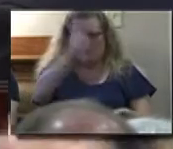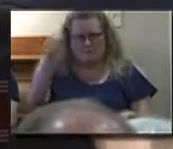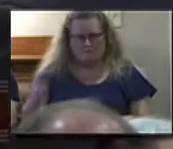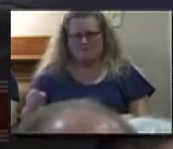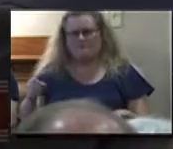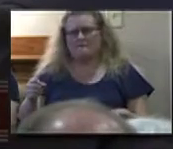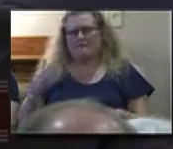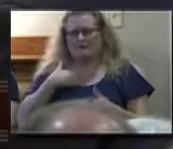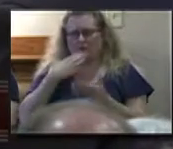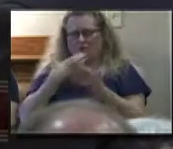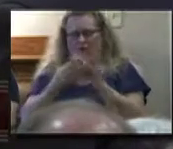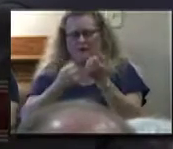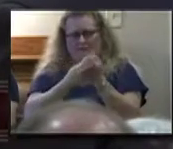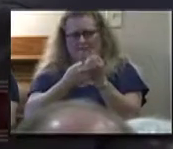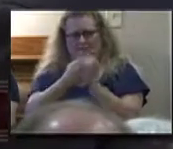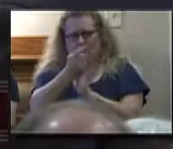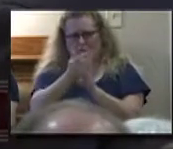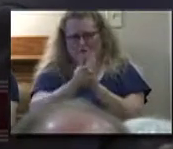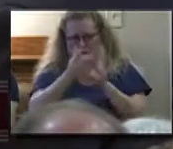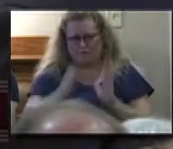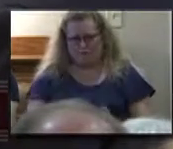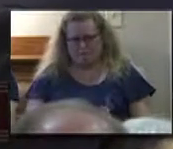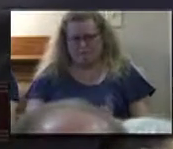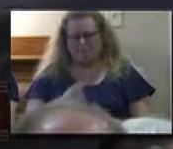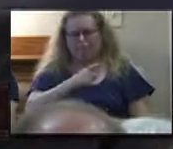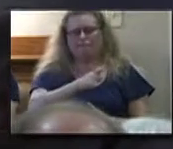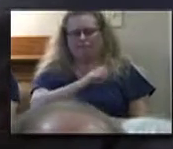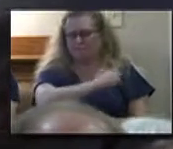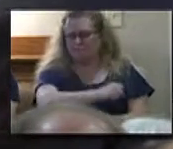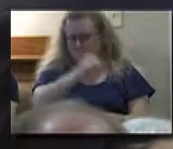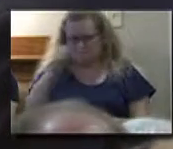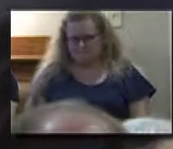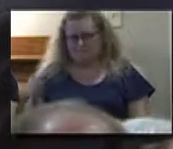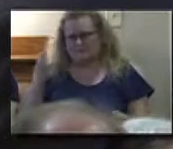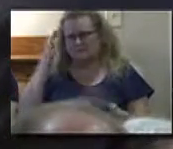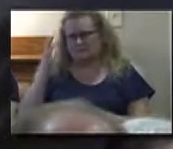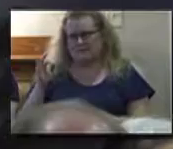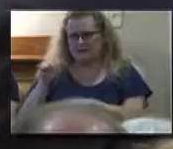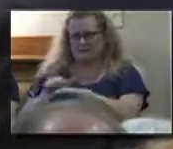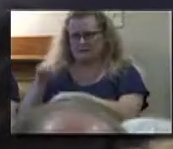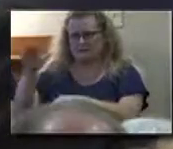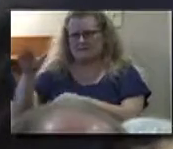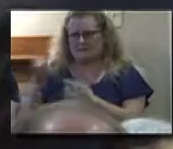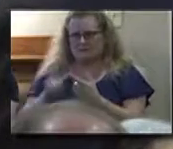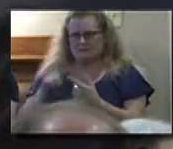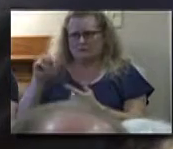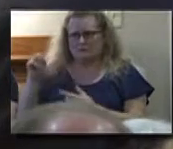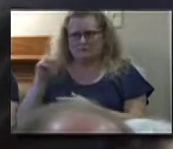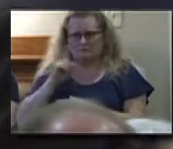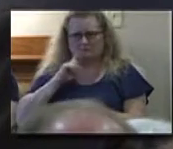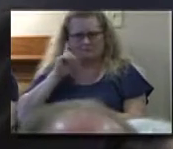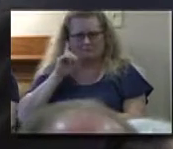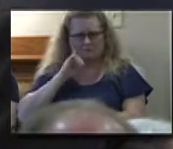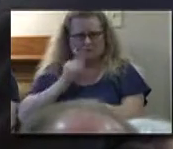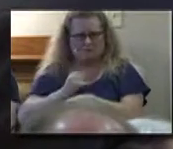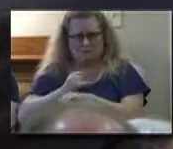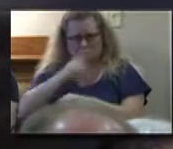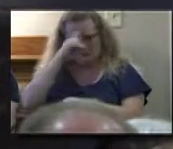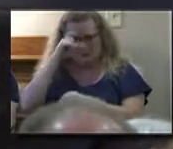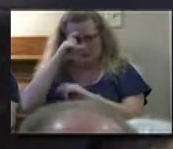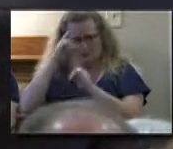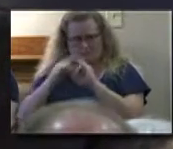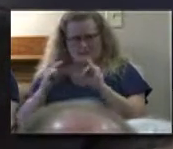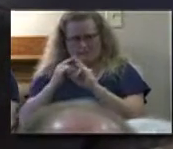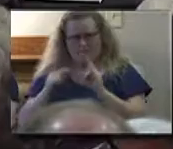good advocacy lawyer. And we decided we were going to send her to a school for the deaf for a summer camp. And she hated